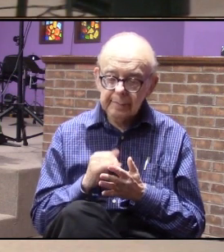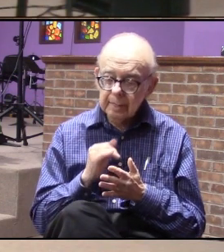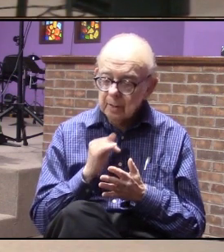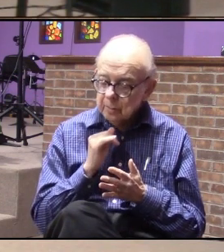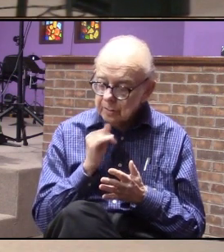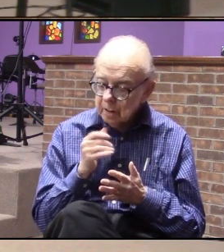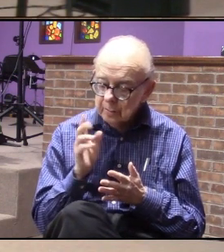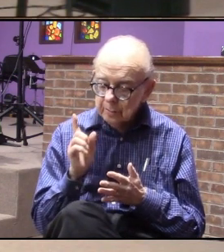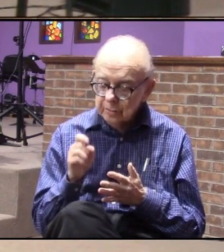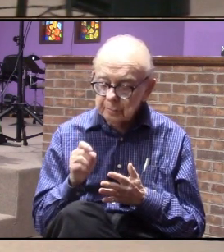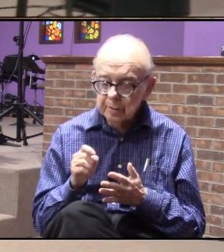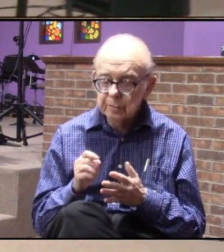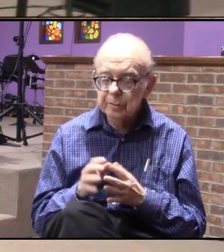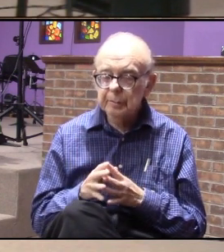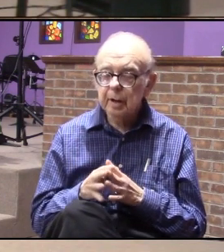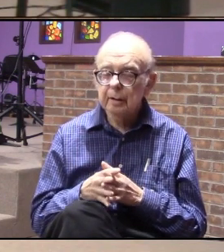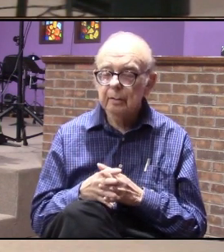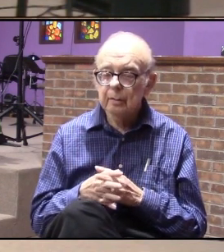be,